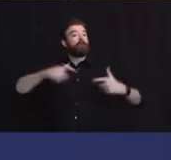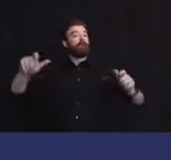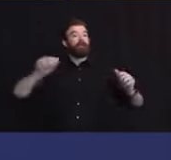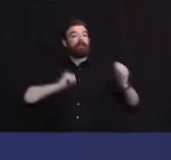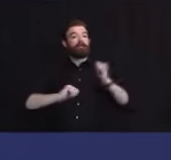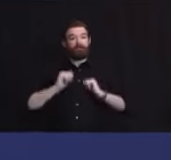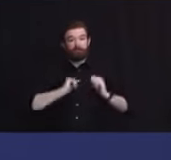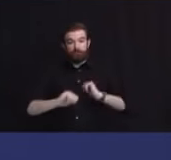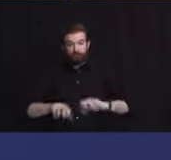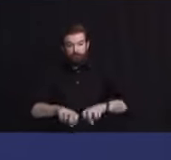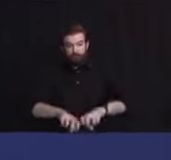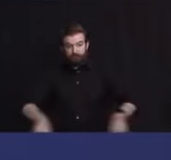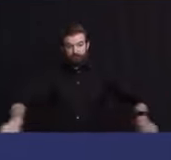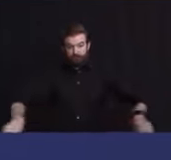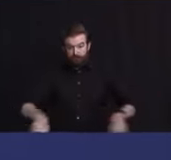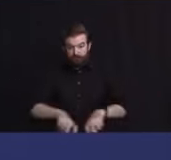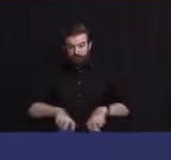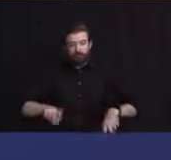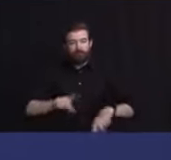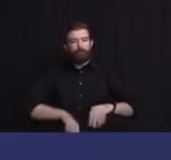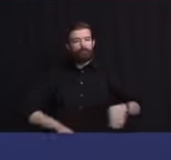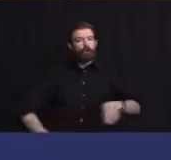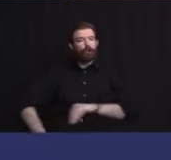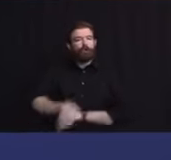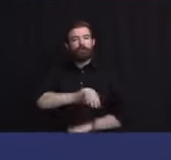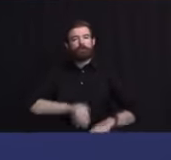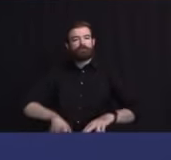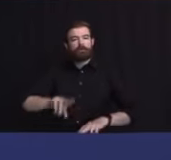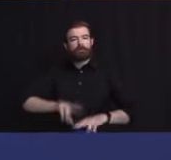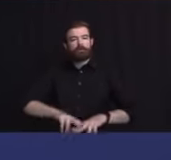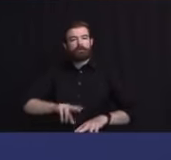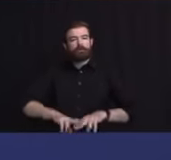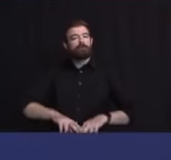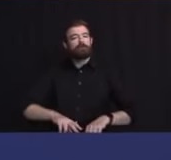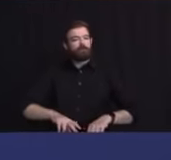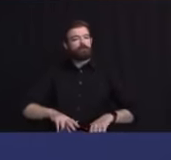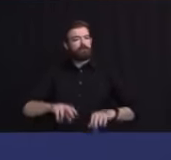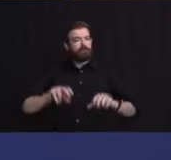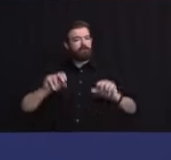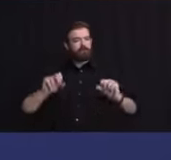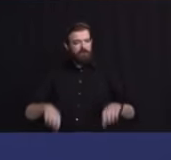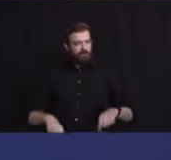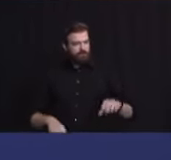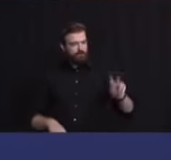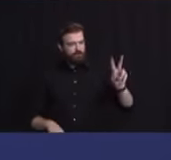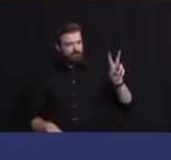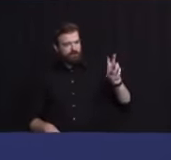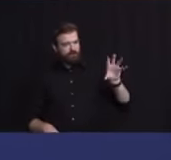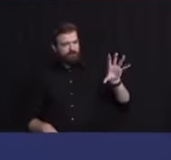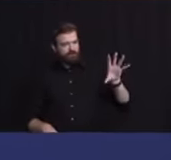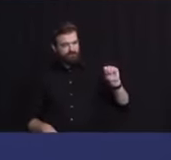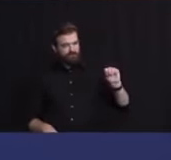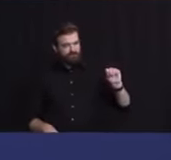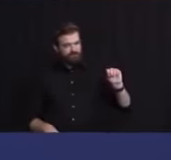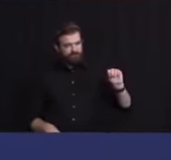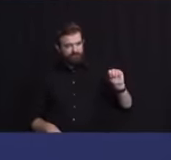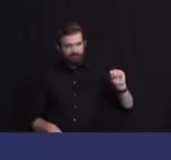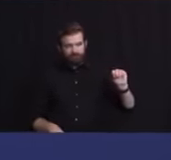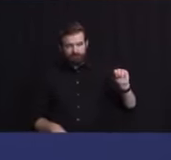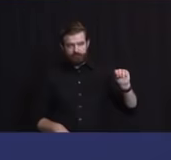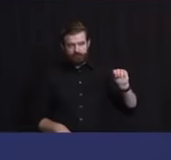of, my math is right on May 19th, you can combine 250 people in various rooms for a